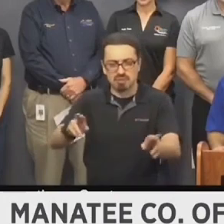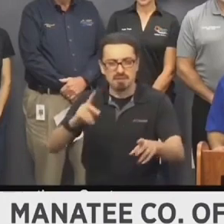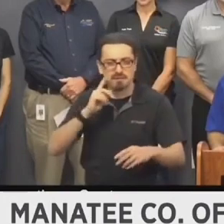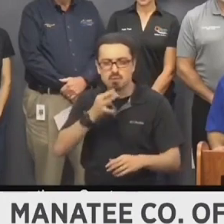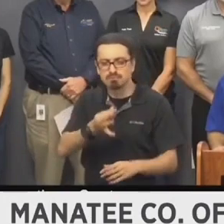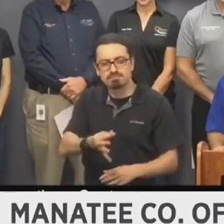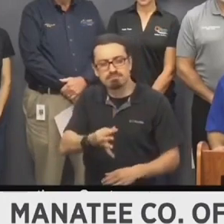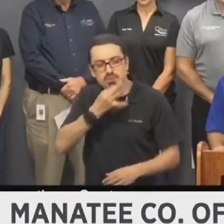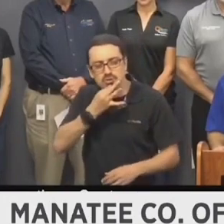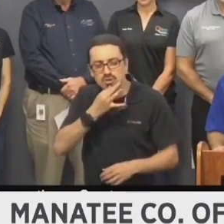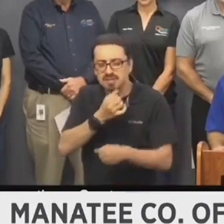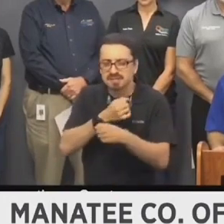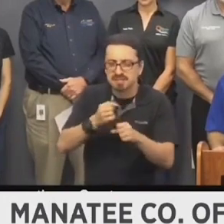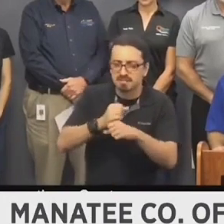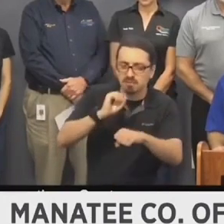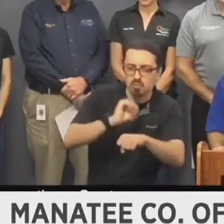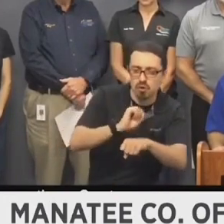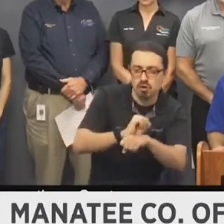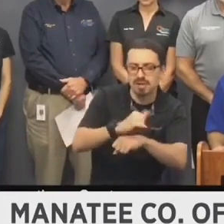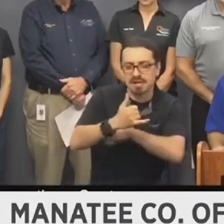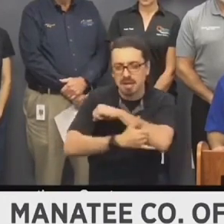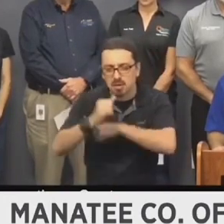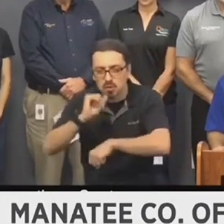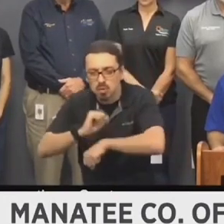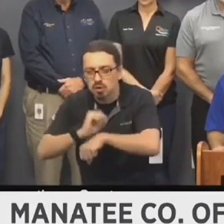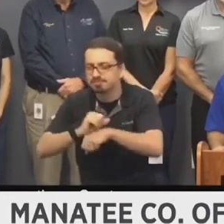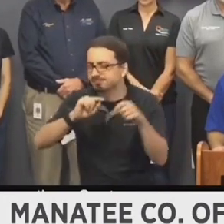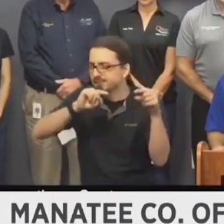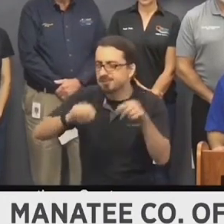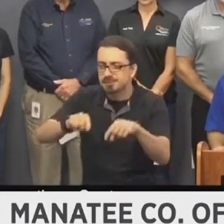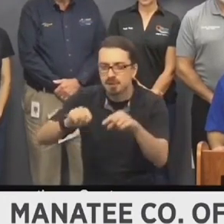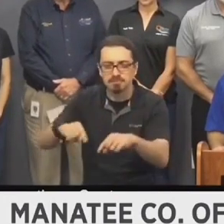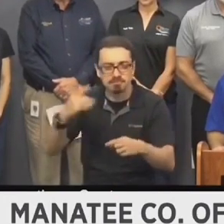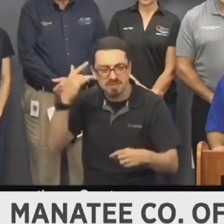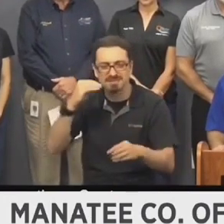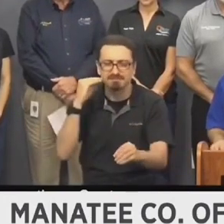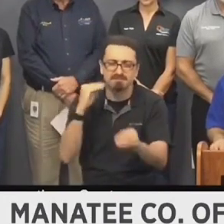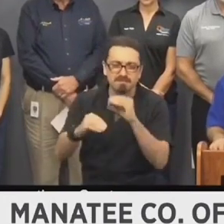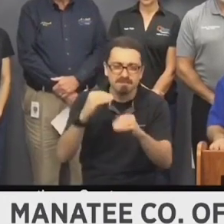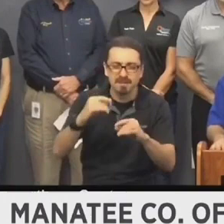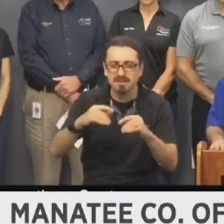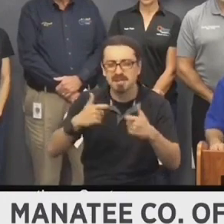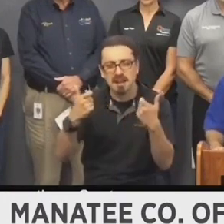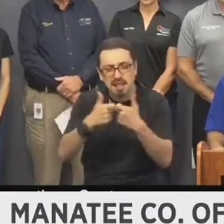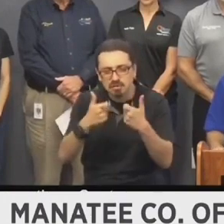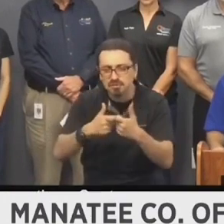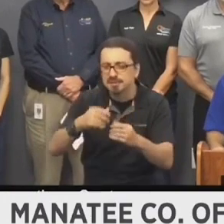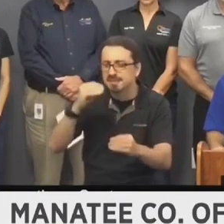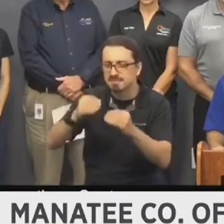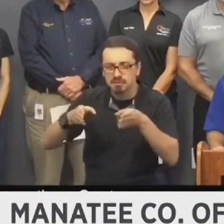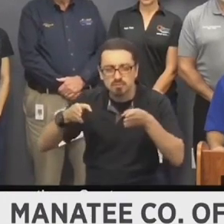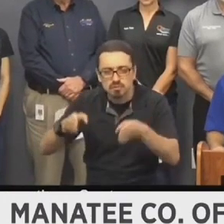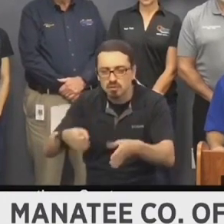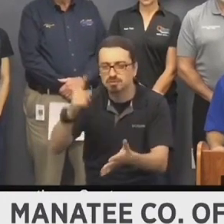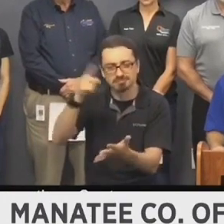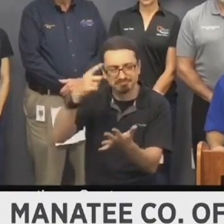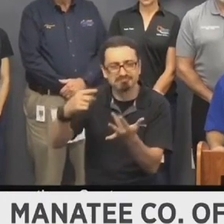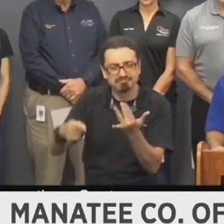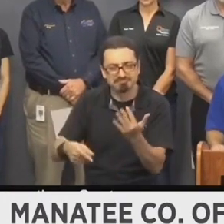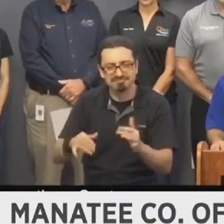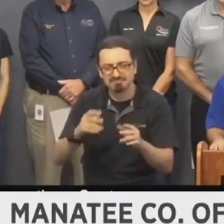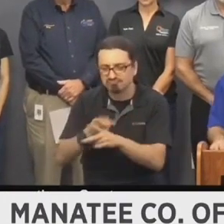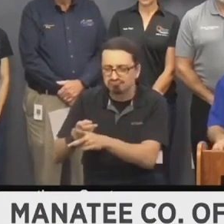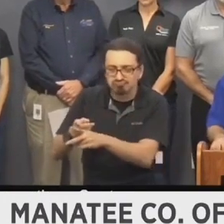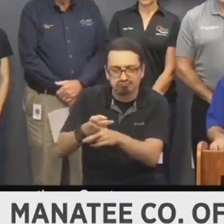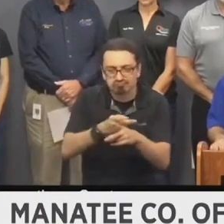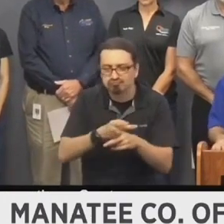rescue crews and first in teams. And, we'll try and get power linemen out as quickly as we can, but we don't want people in their way. We want to stay clear out of their way